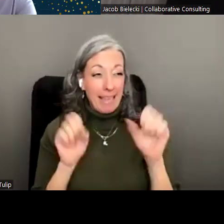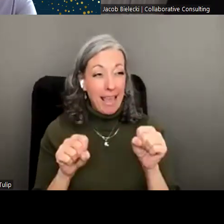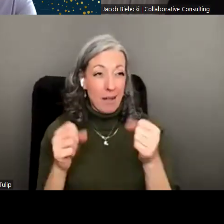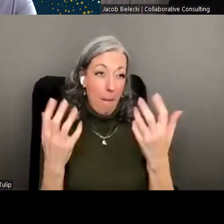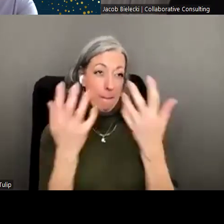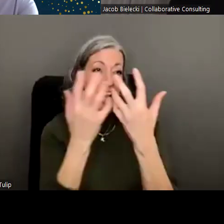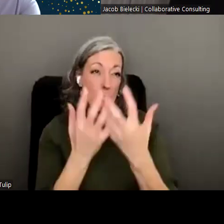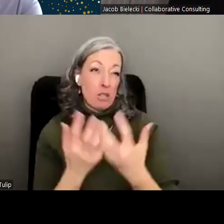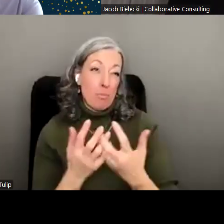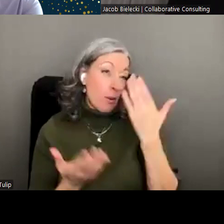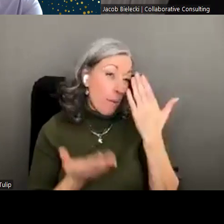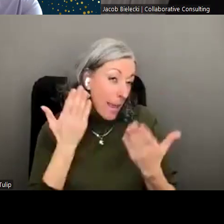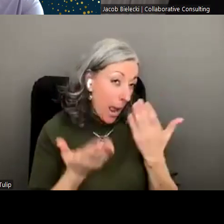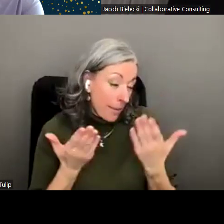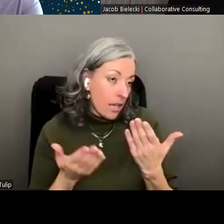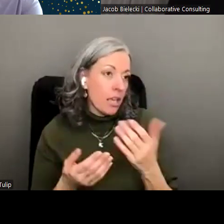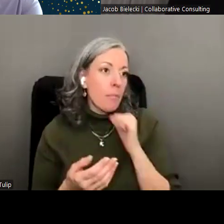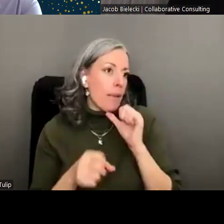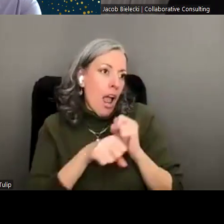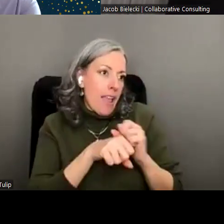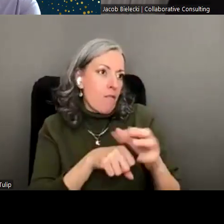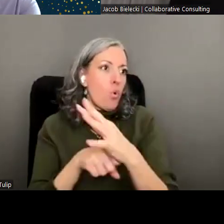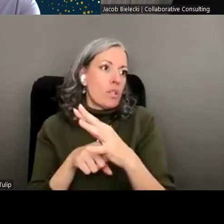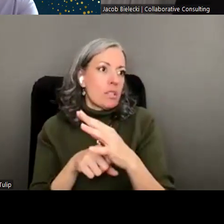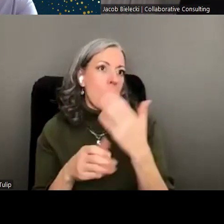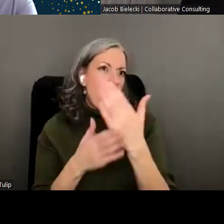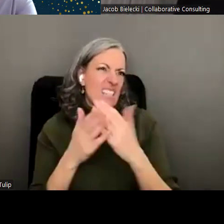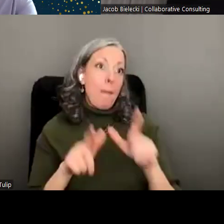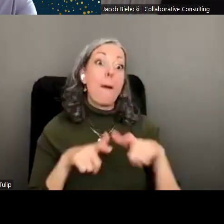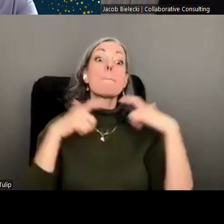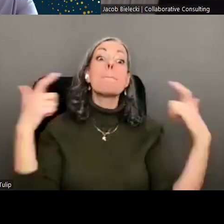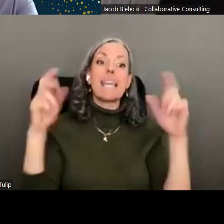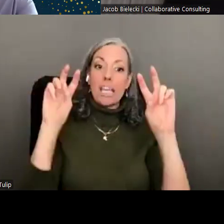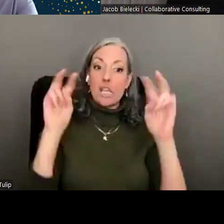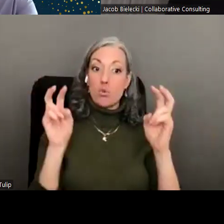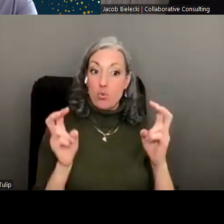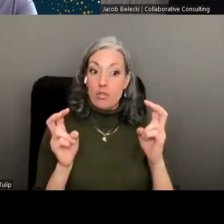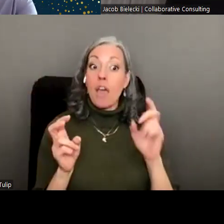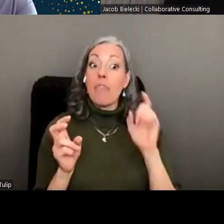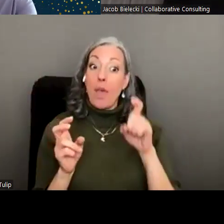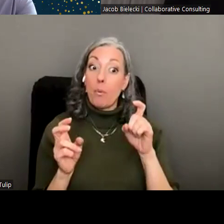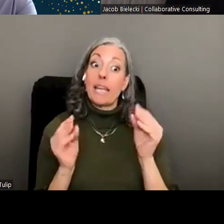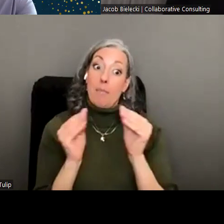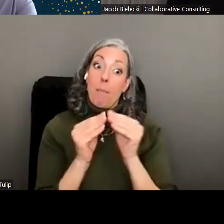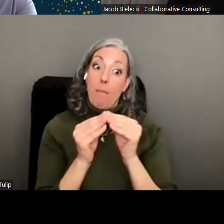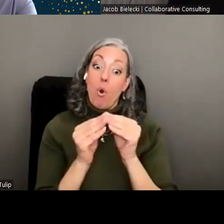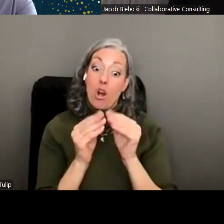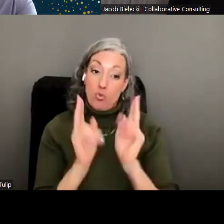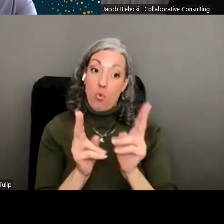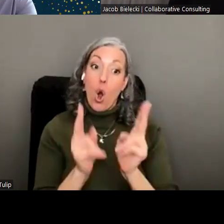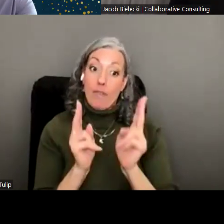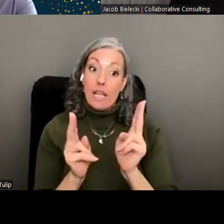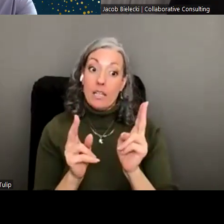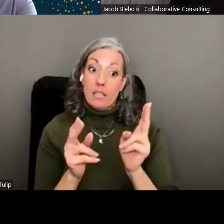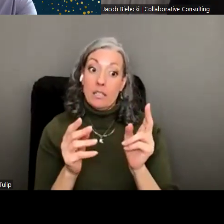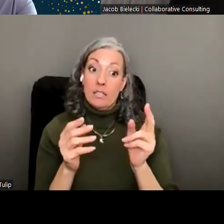maybe aren't as impacted by some of these larger issues that we could act on more quickly. So yeah,